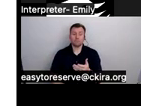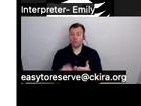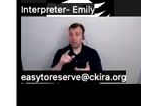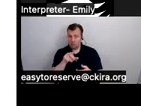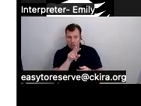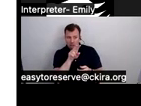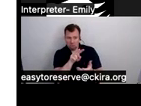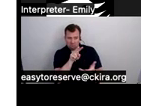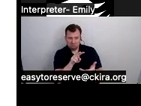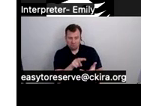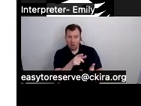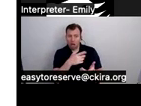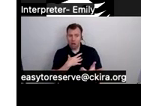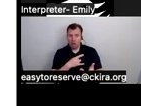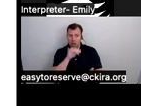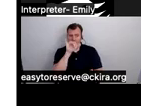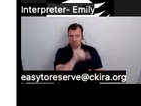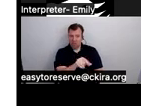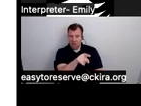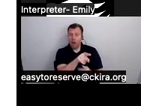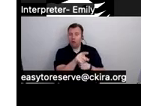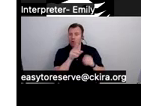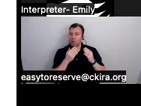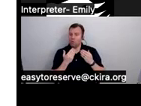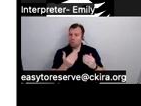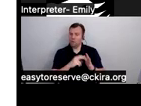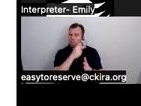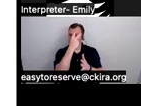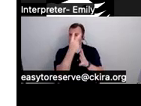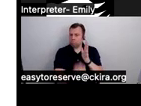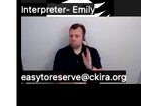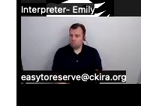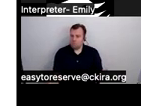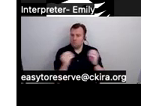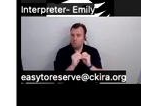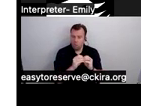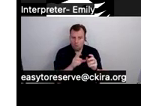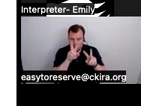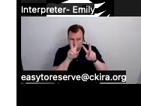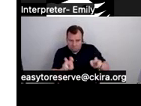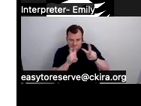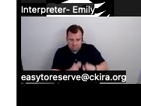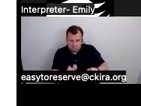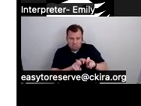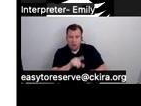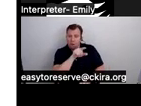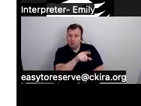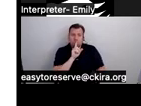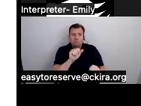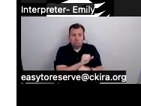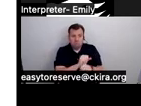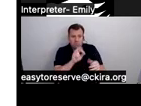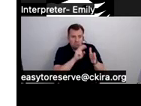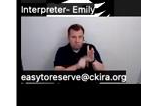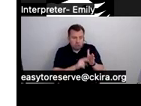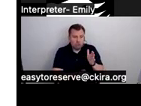in, you really should dig a little bit deeper so that you can understand what kind of funding or what kind of research they're really interested in and some of the different